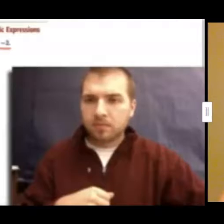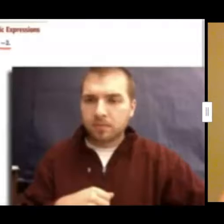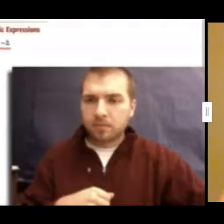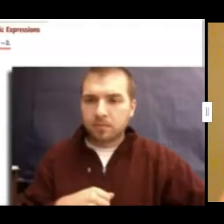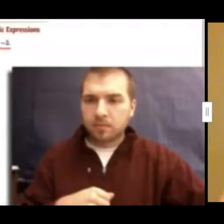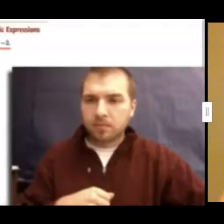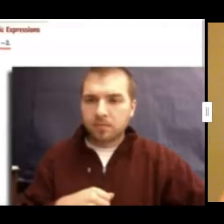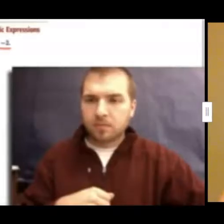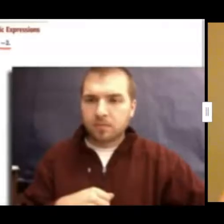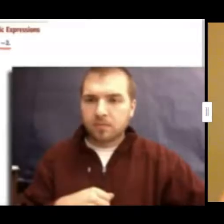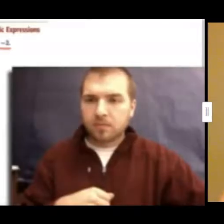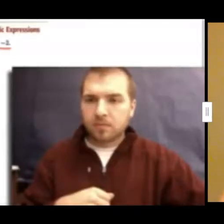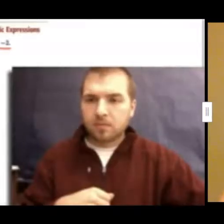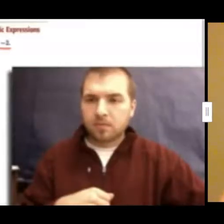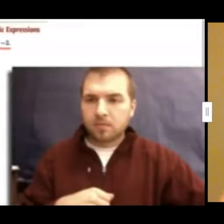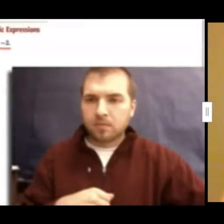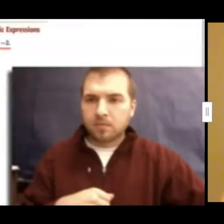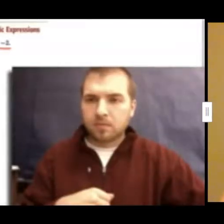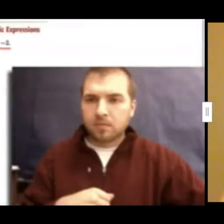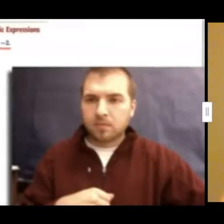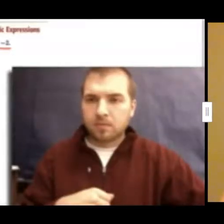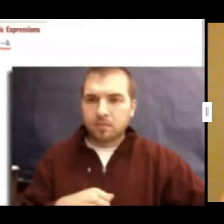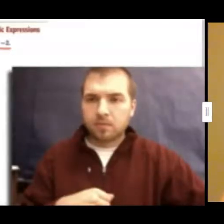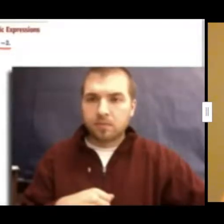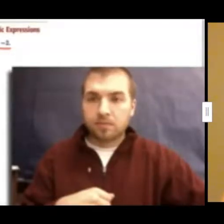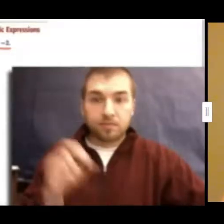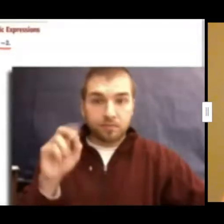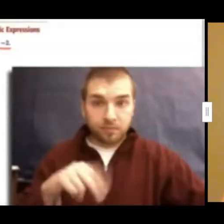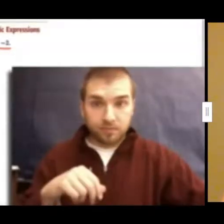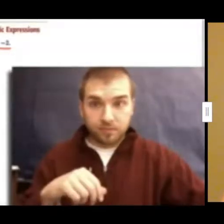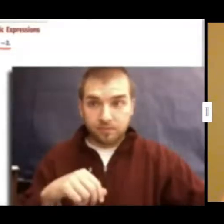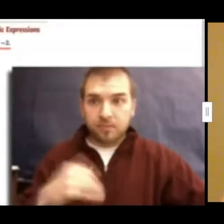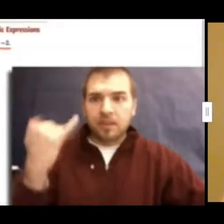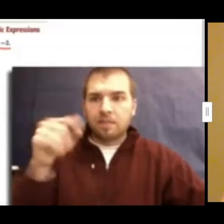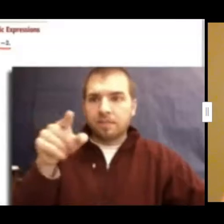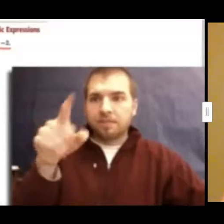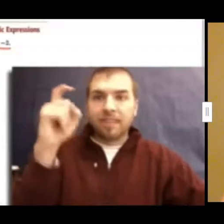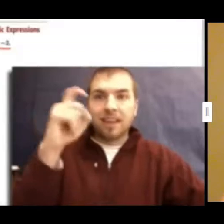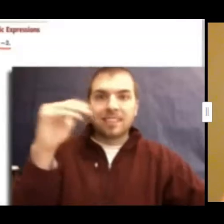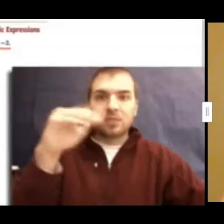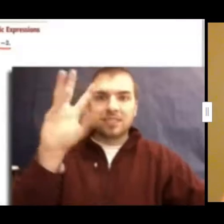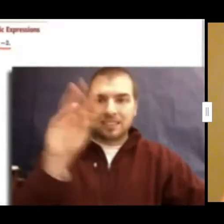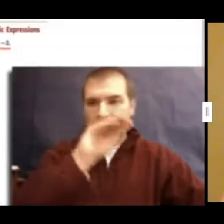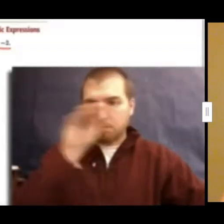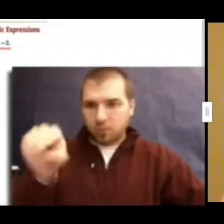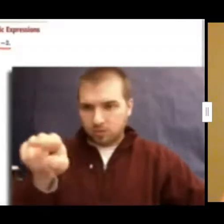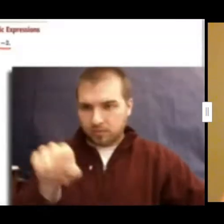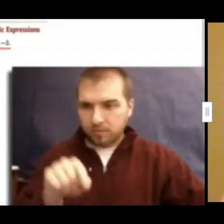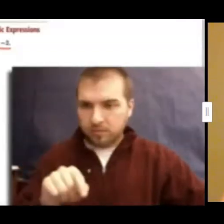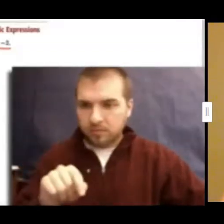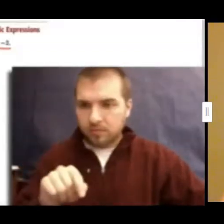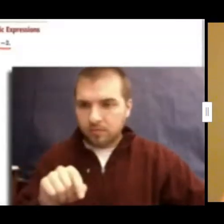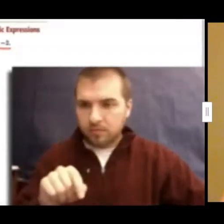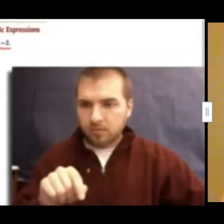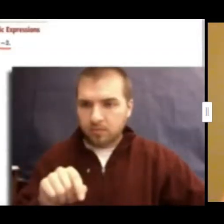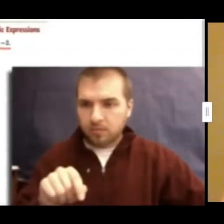write out the first expression, x to the 2nd power plus y to the 3rd. Okay? So now,